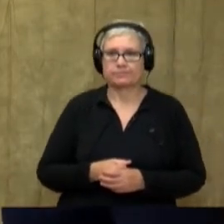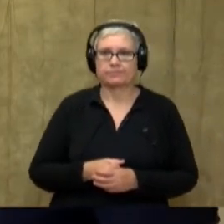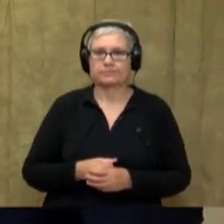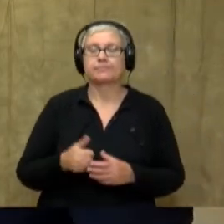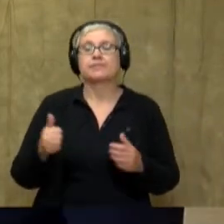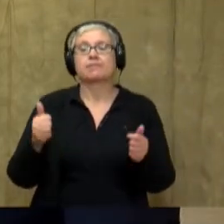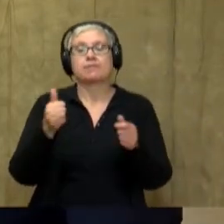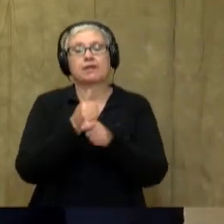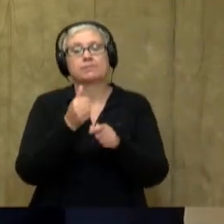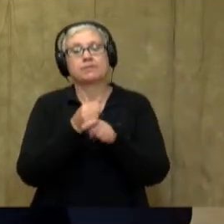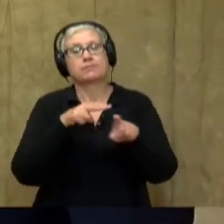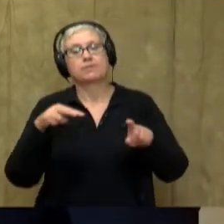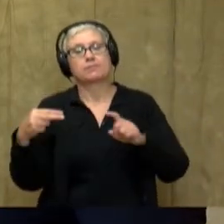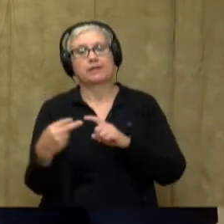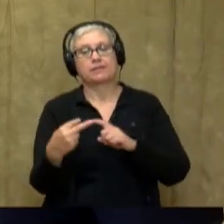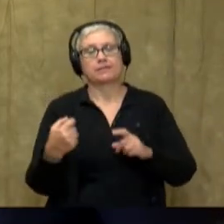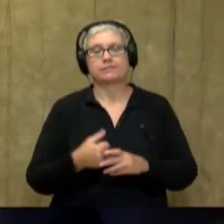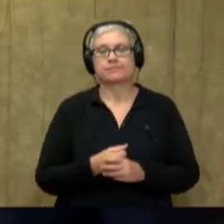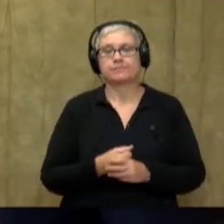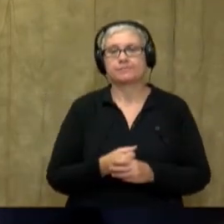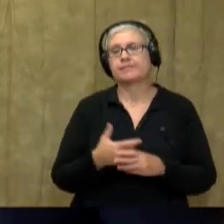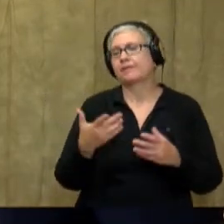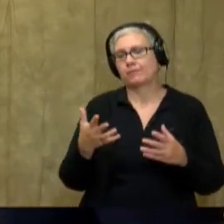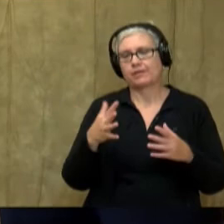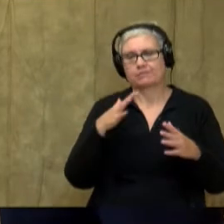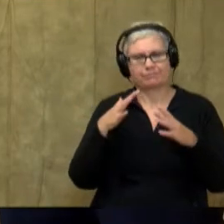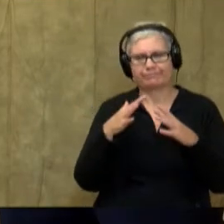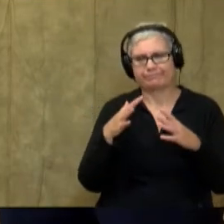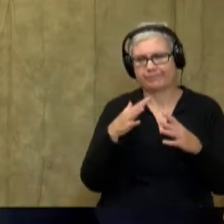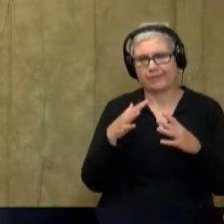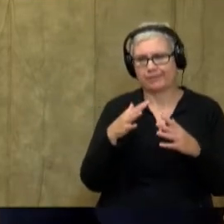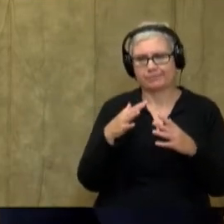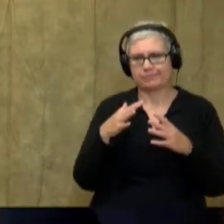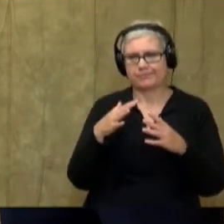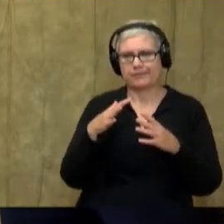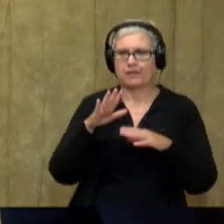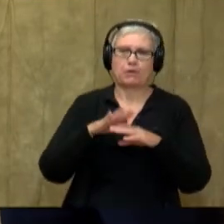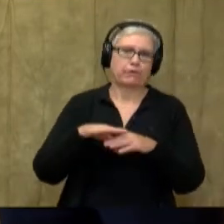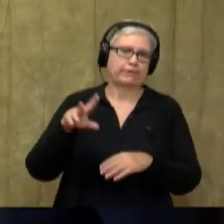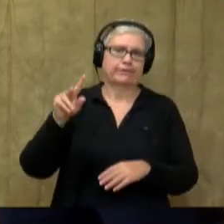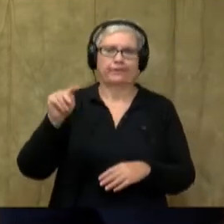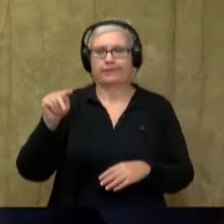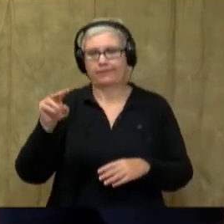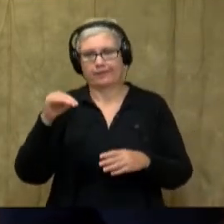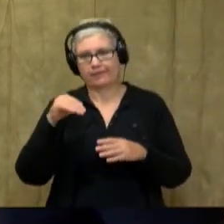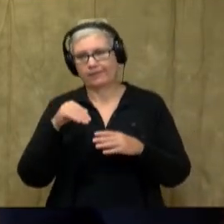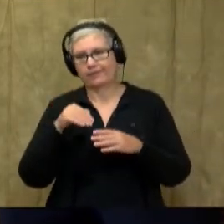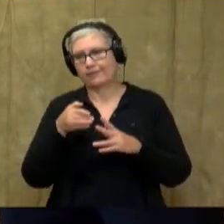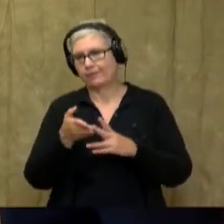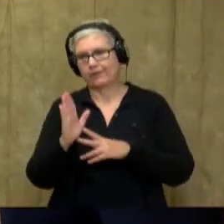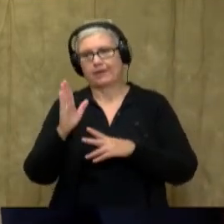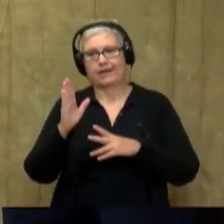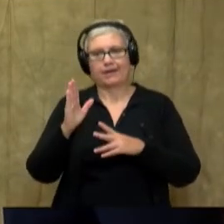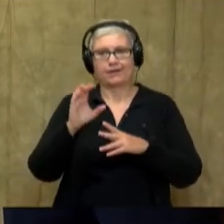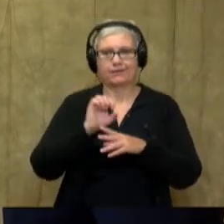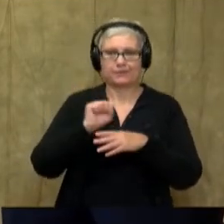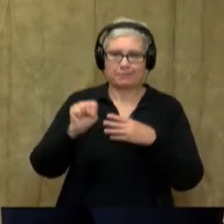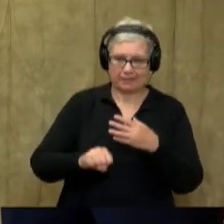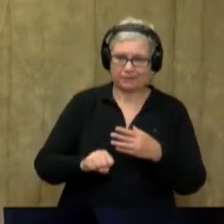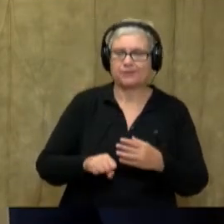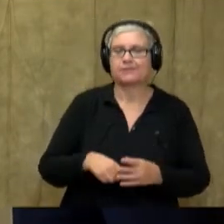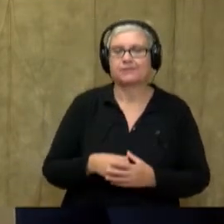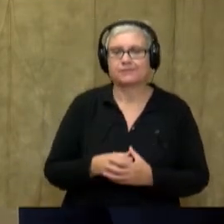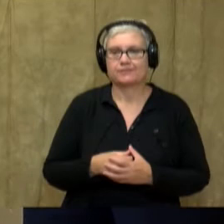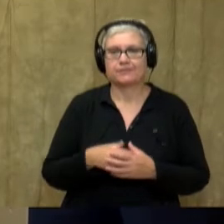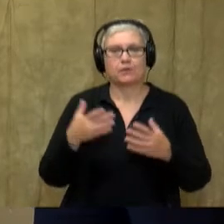algebraic perspective, so the stuff that we've talked about on TV and throughout your semester so far,